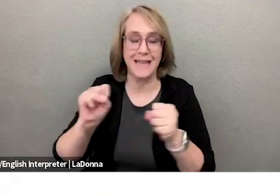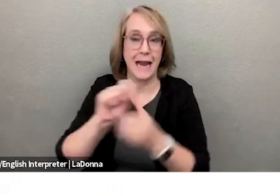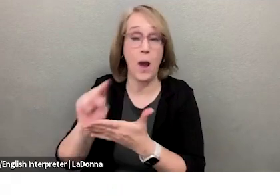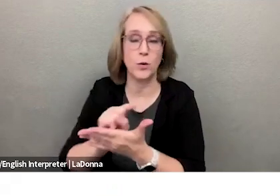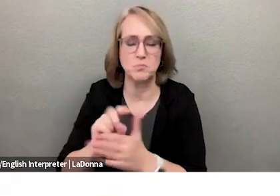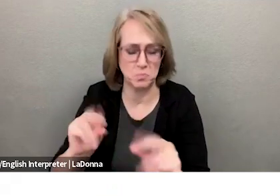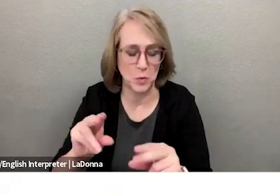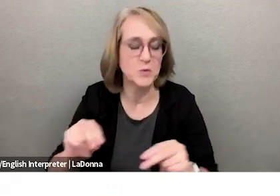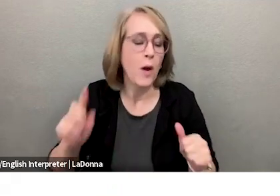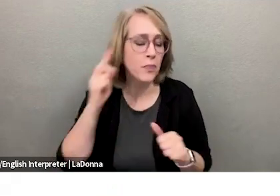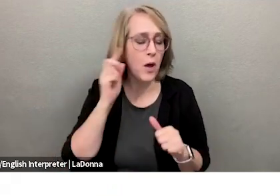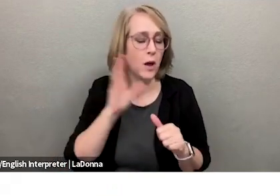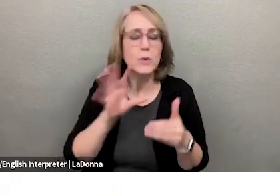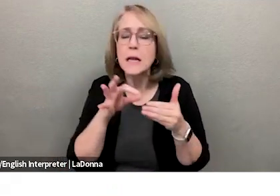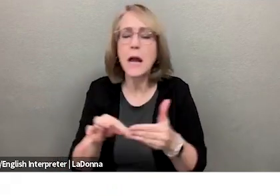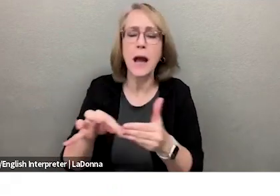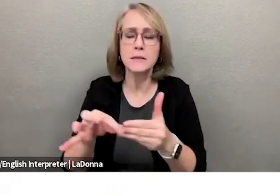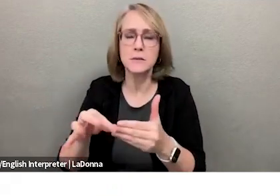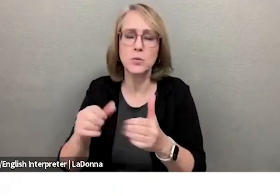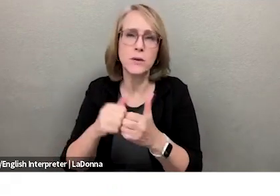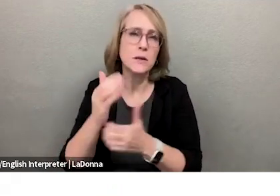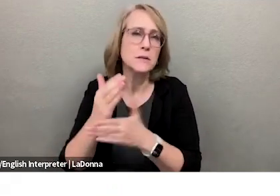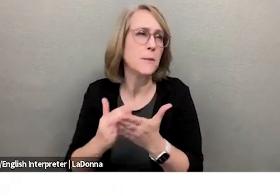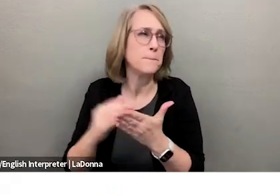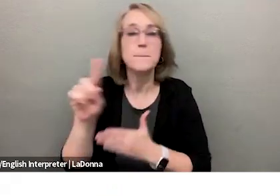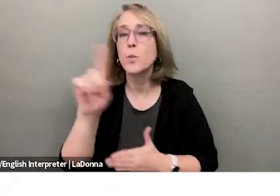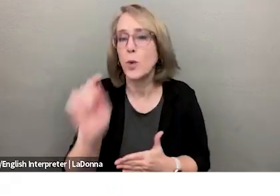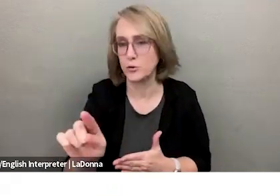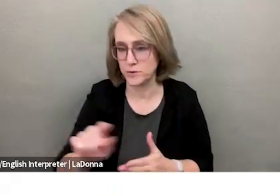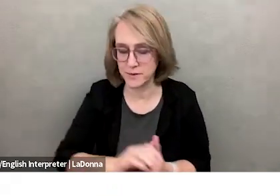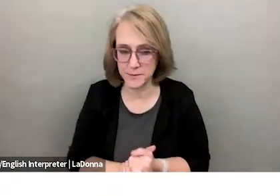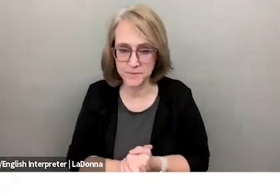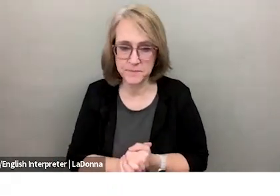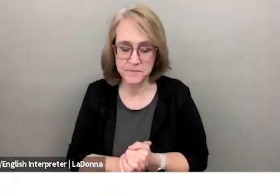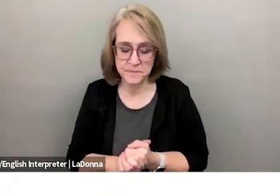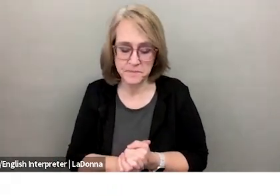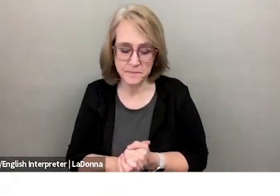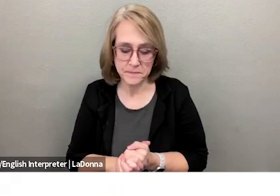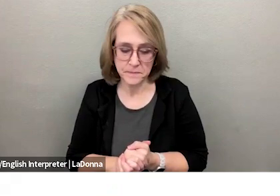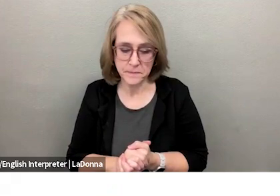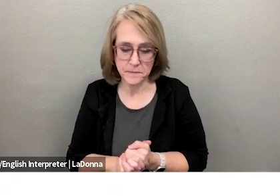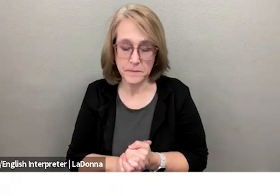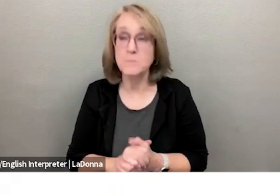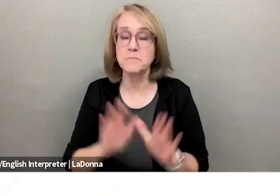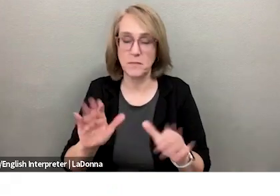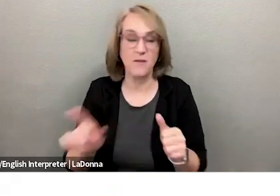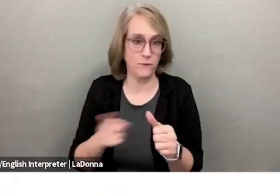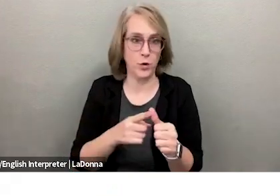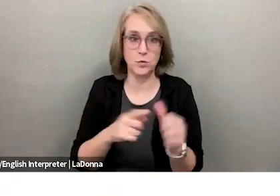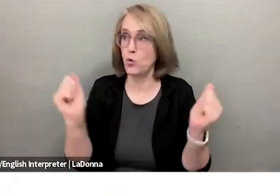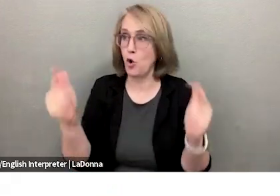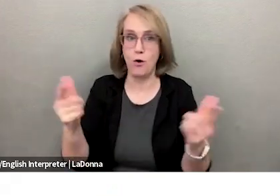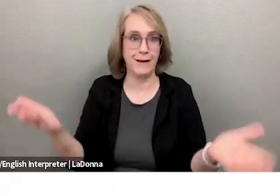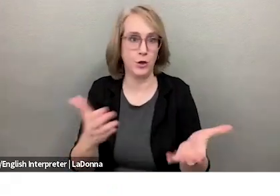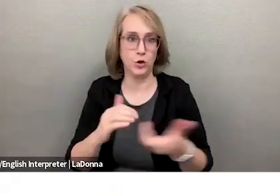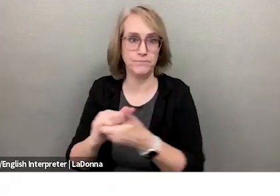some thought-provoking start with a thought-provoking question. A lot of us, so we're all in this together. There's just a ton of great